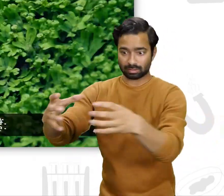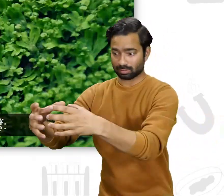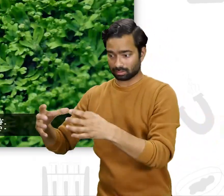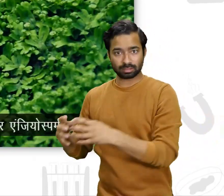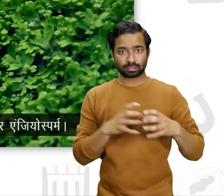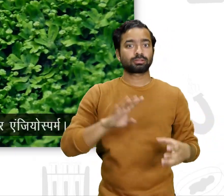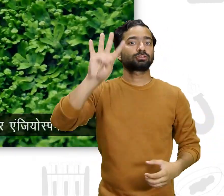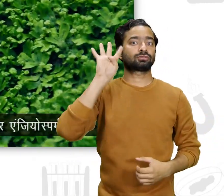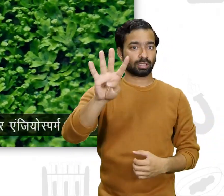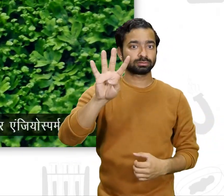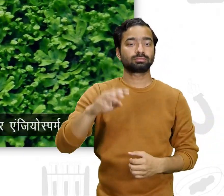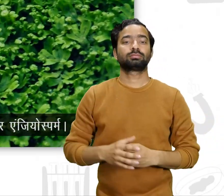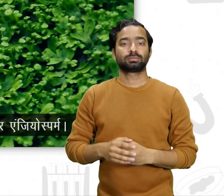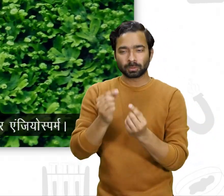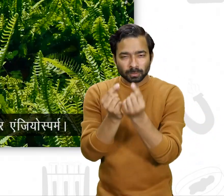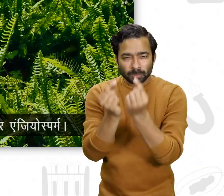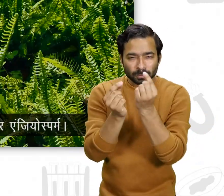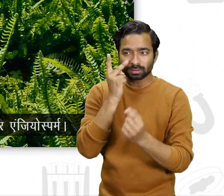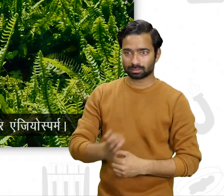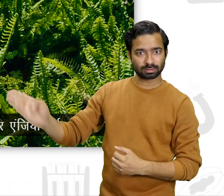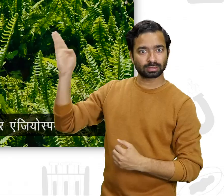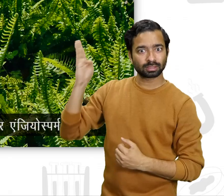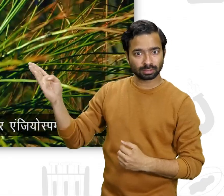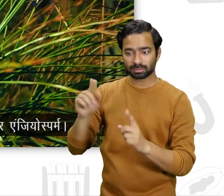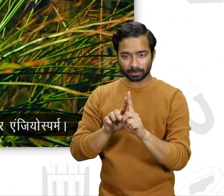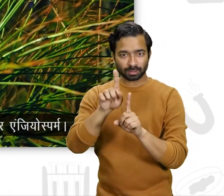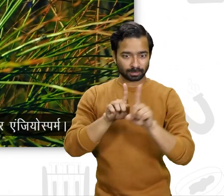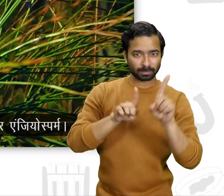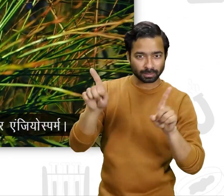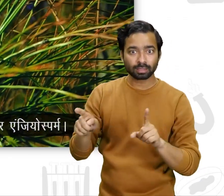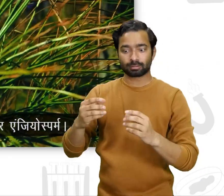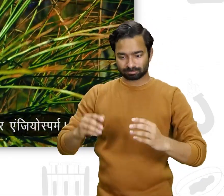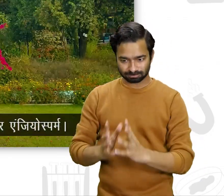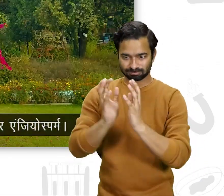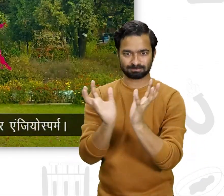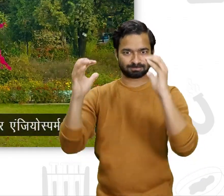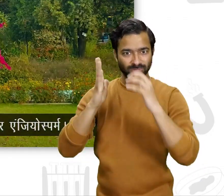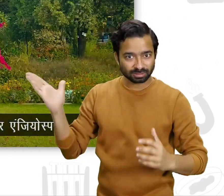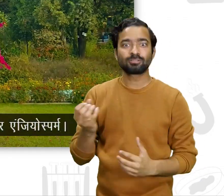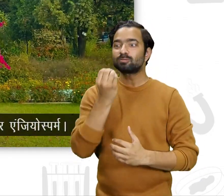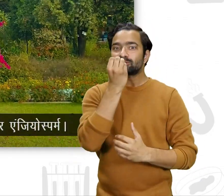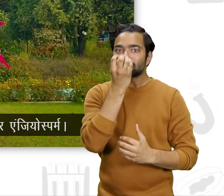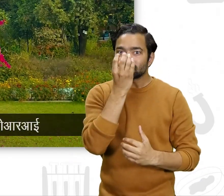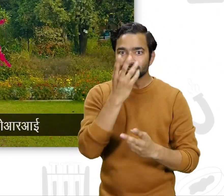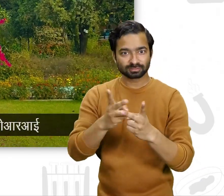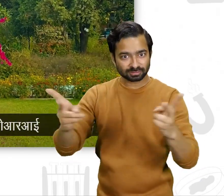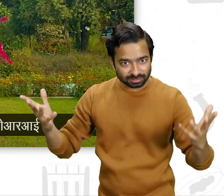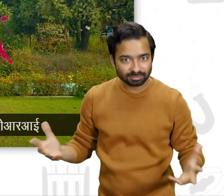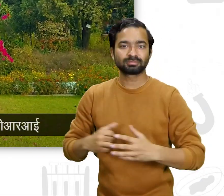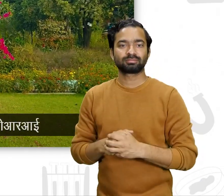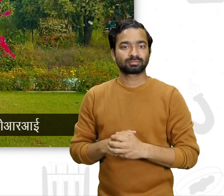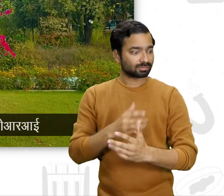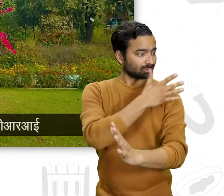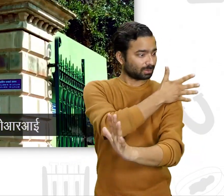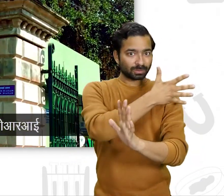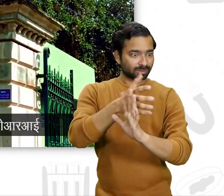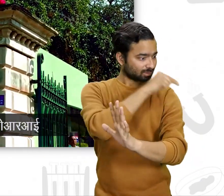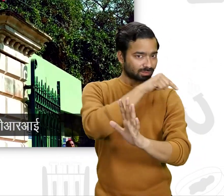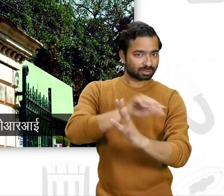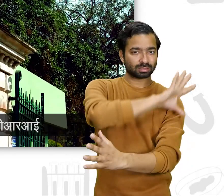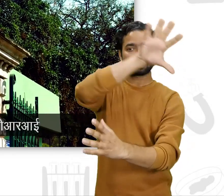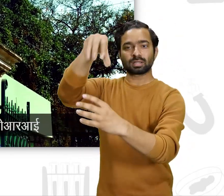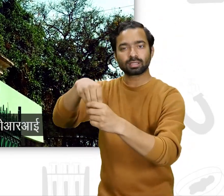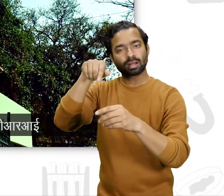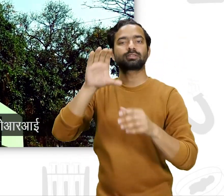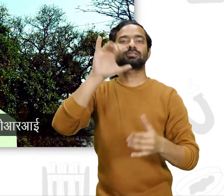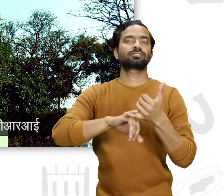plant groups: bryophyte, pteridophyte, gymnosperm, and angiosperms. A part of these,